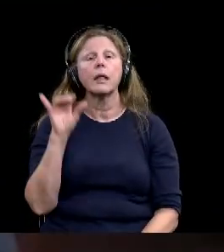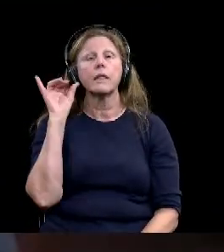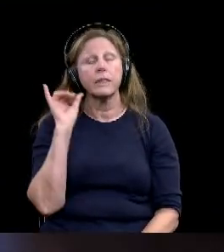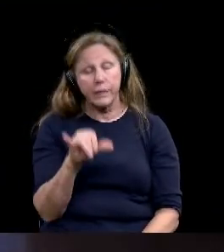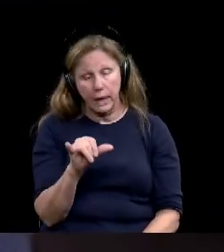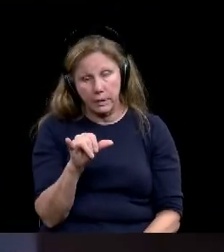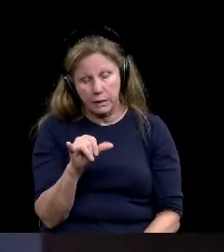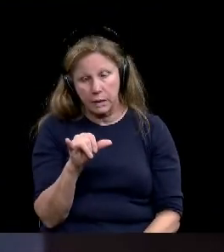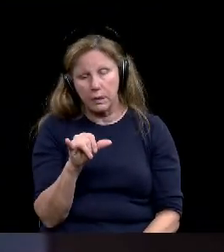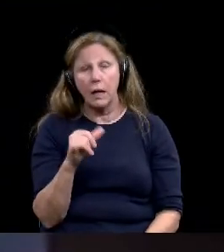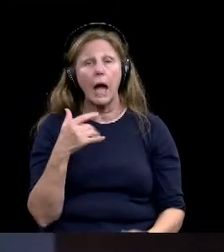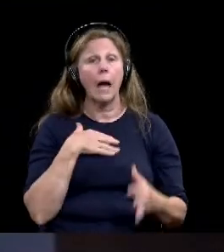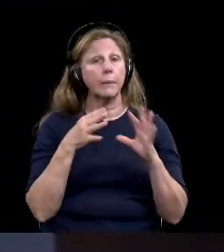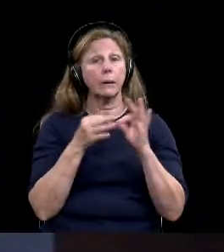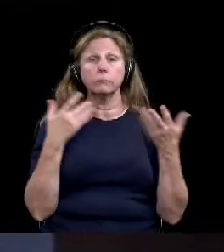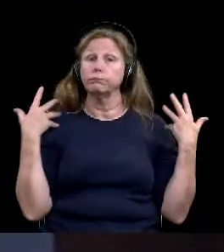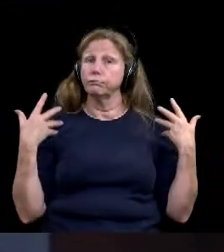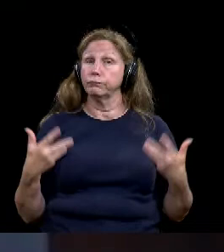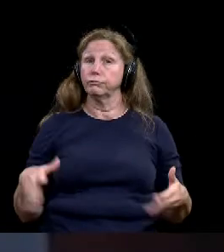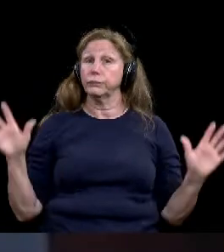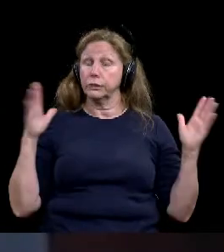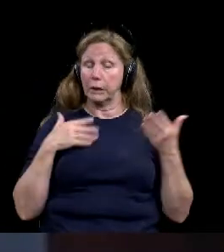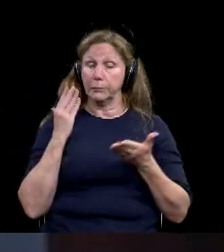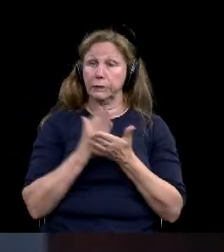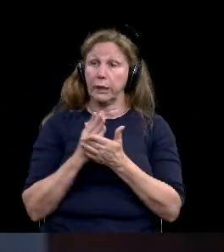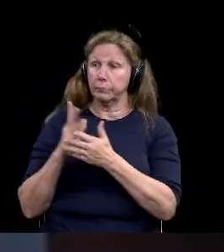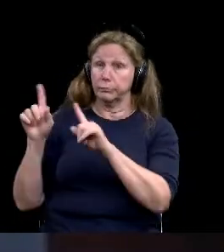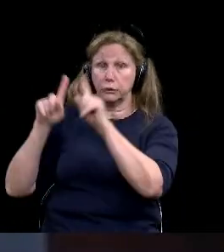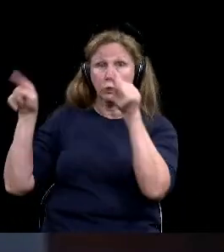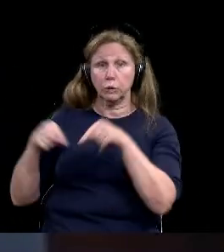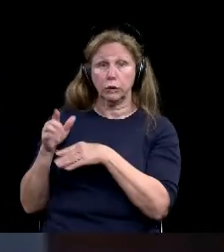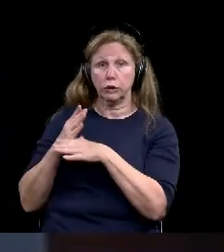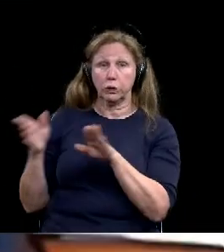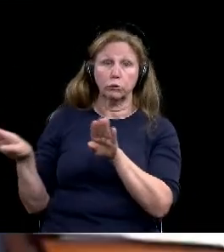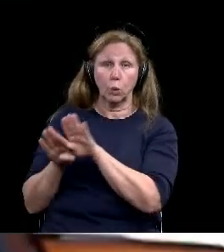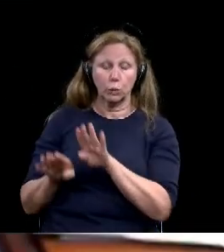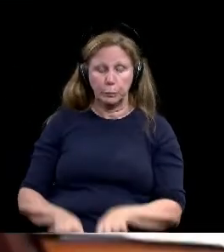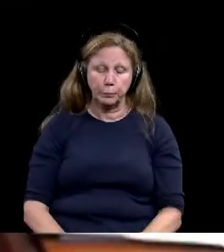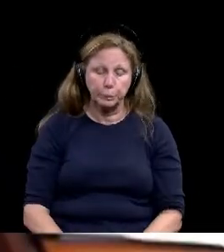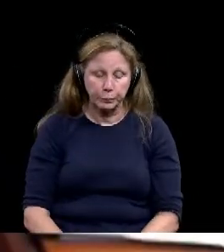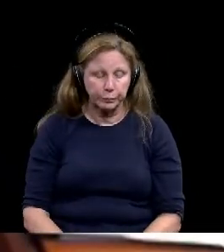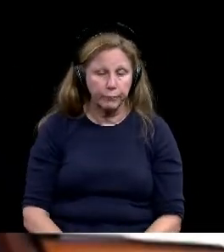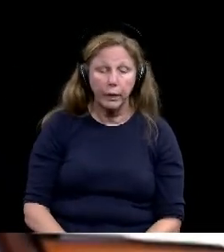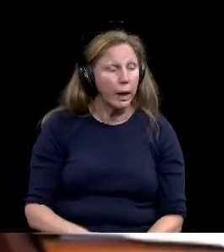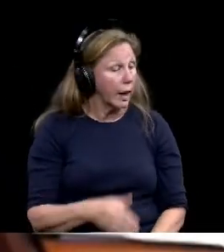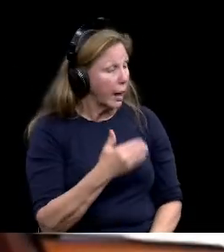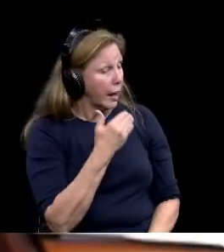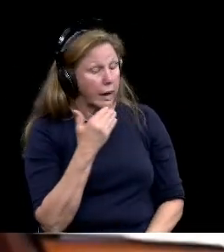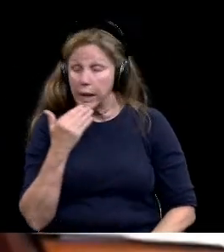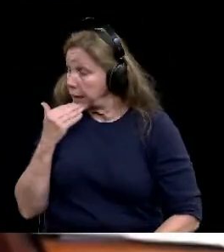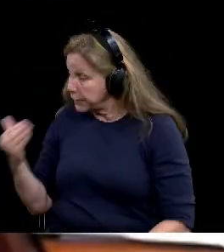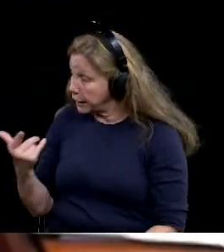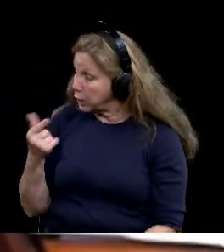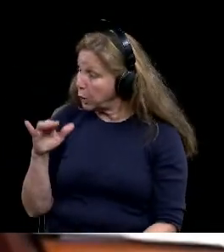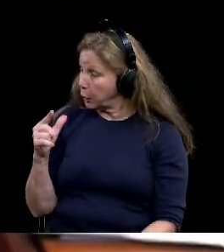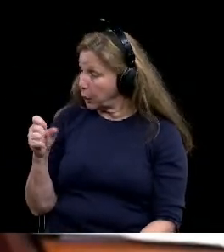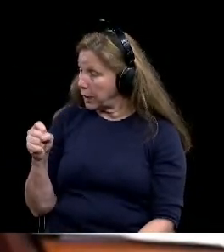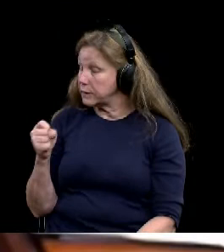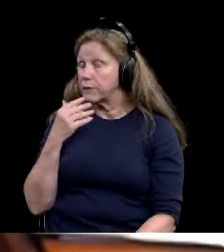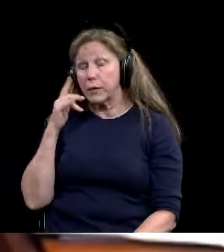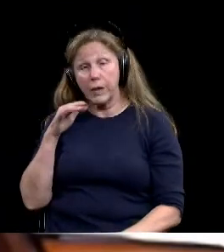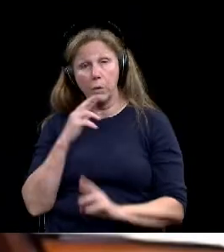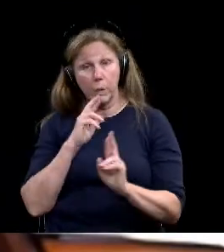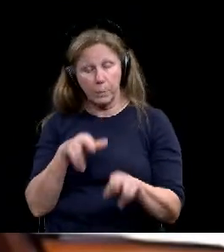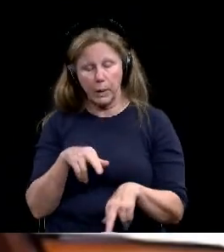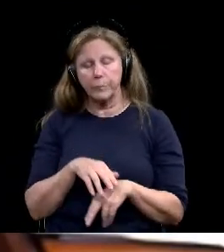Griggs. Appreciate that report. Dr. Becker, do you have an update for us as well? I do. Good afternoon. I'm Dr. Brian